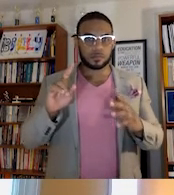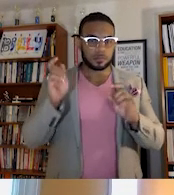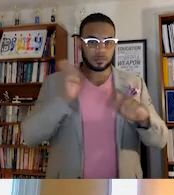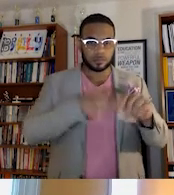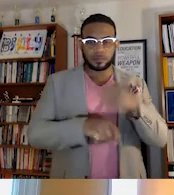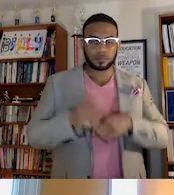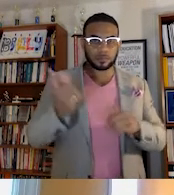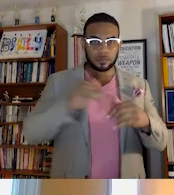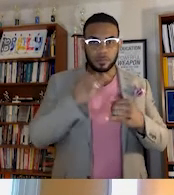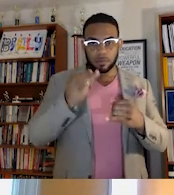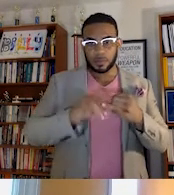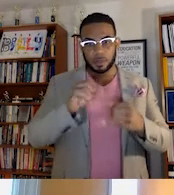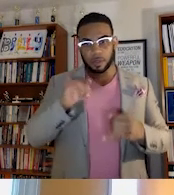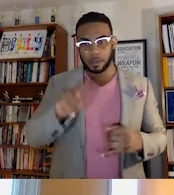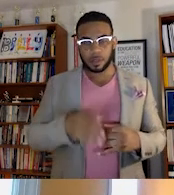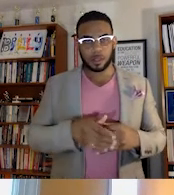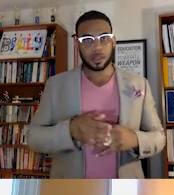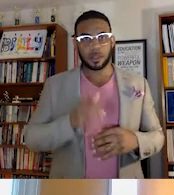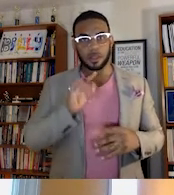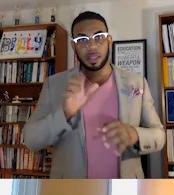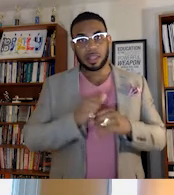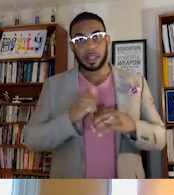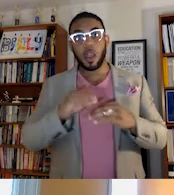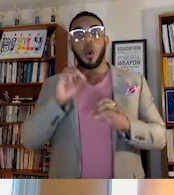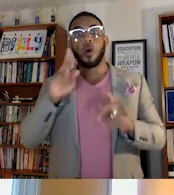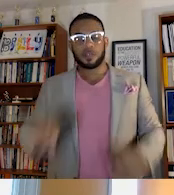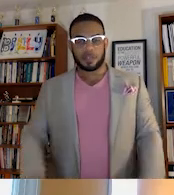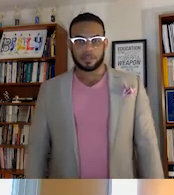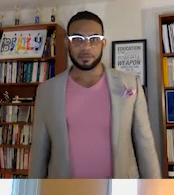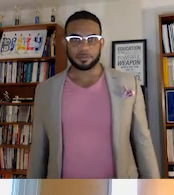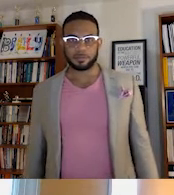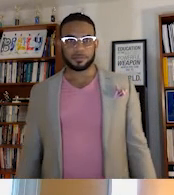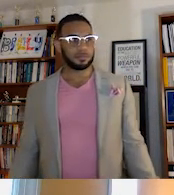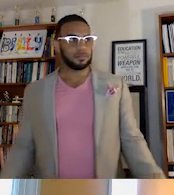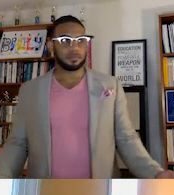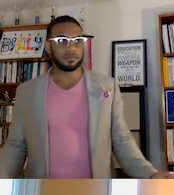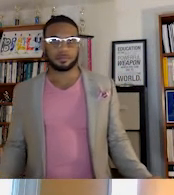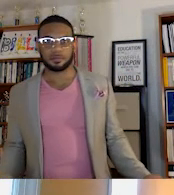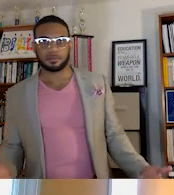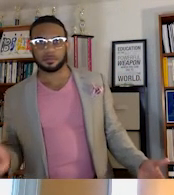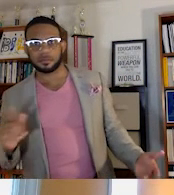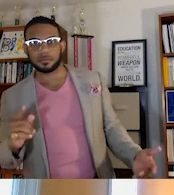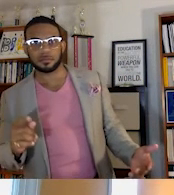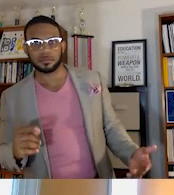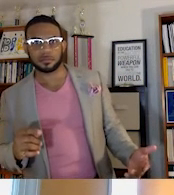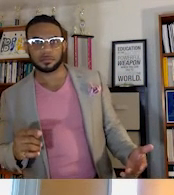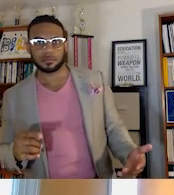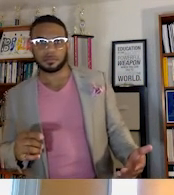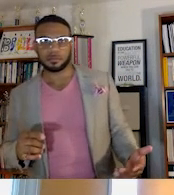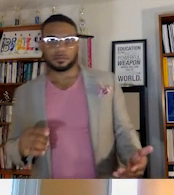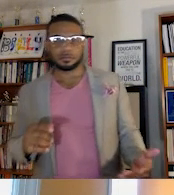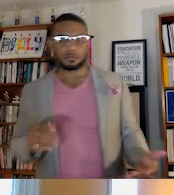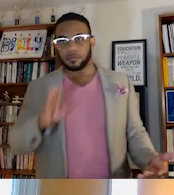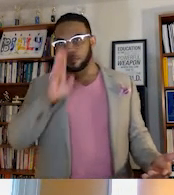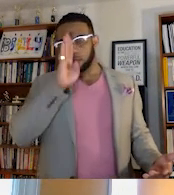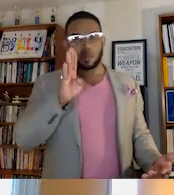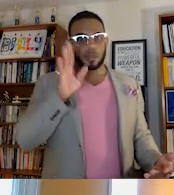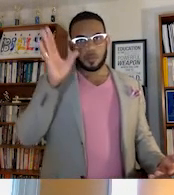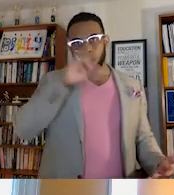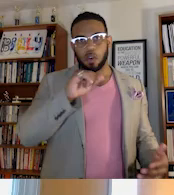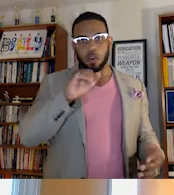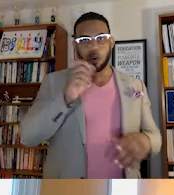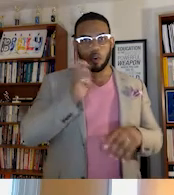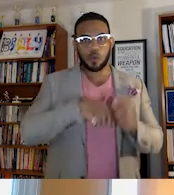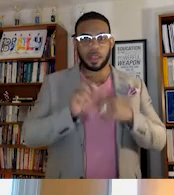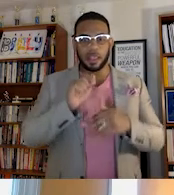come at the end of their shifts are so they could get overtime. So they're bogus arrests